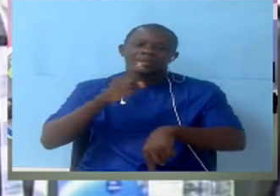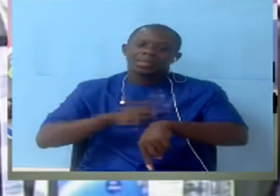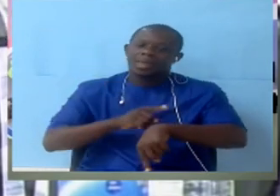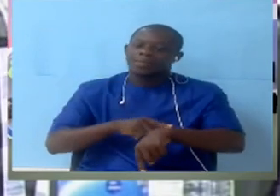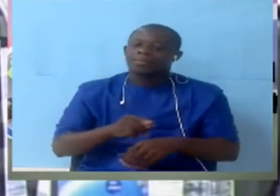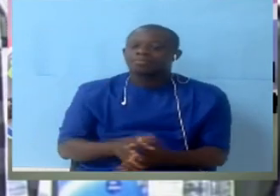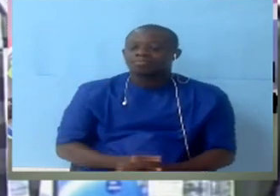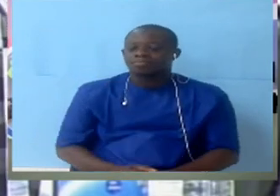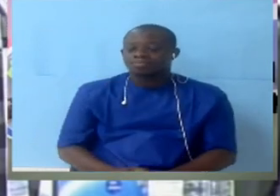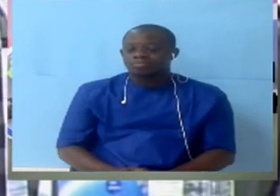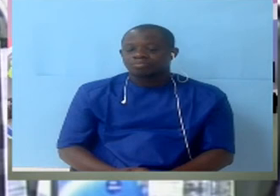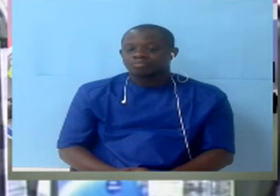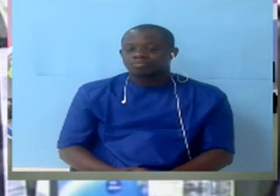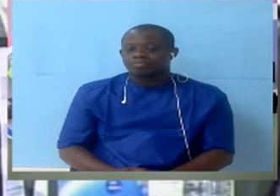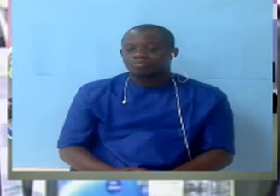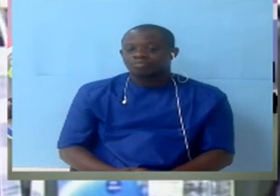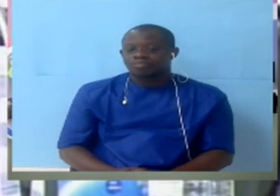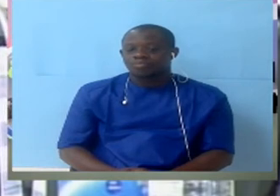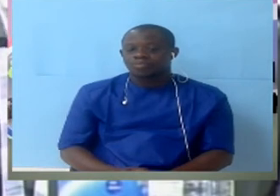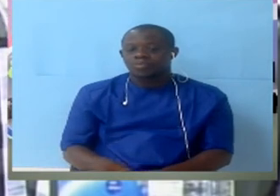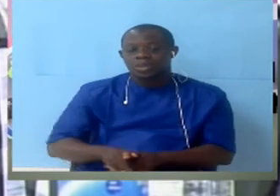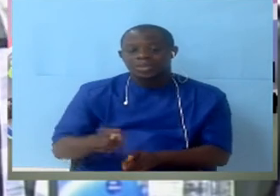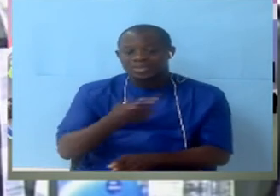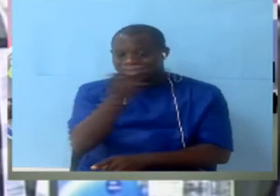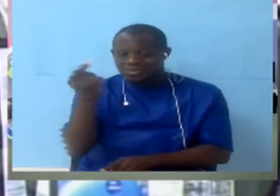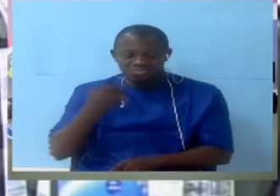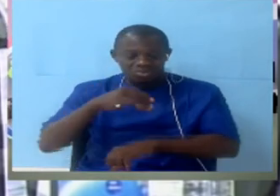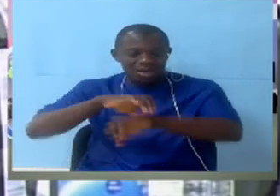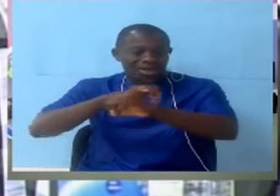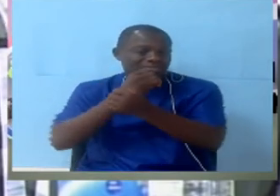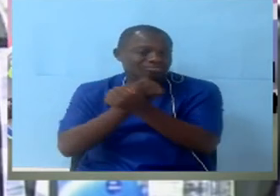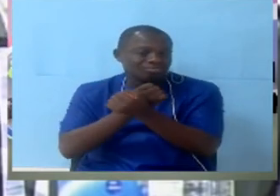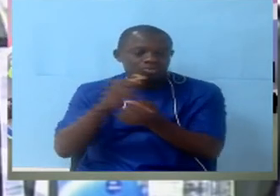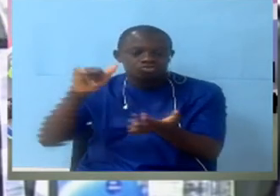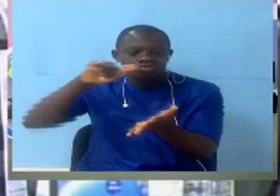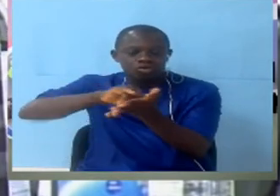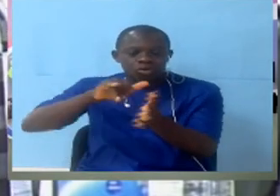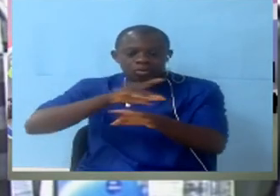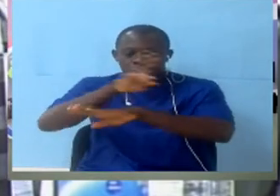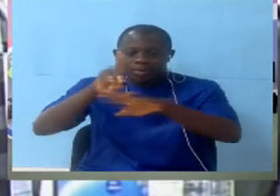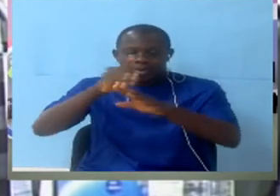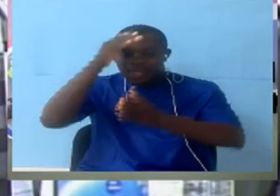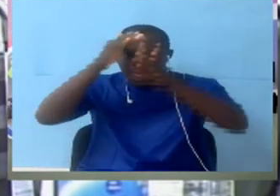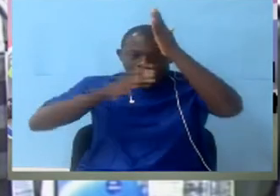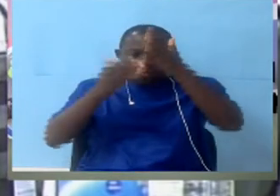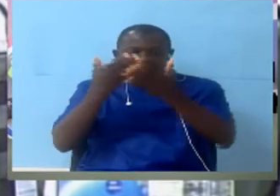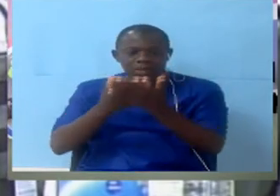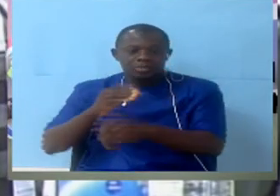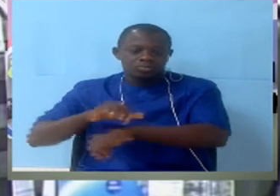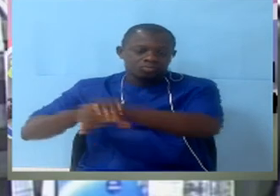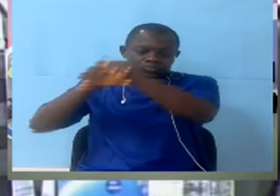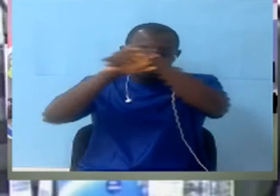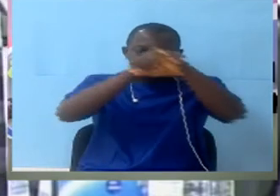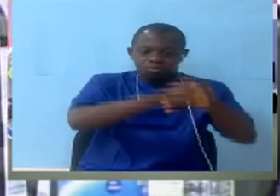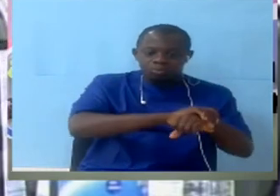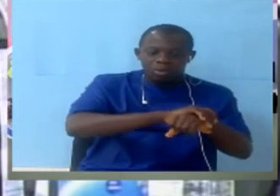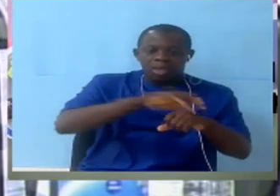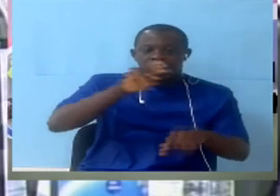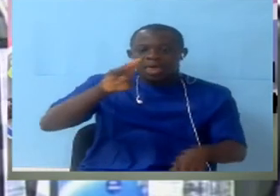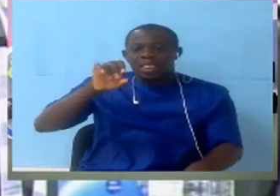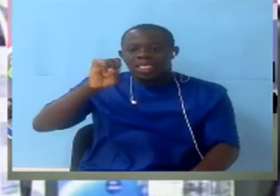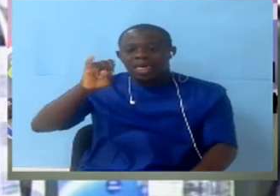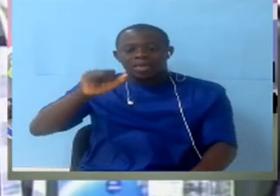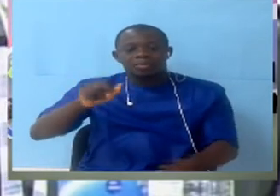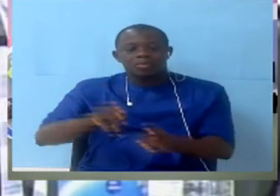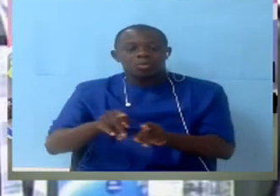from Yundum yes, someone NIA. They were arrested at the Yundum barracks and were brought to the NIA. In uniform obey park the